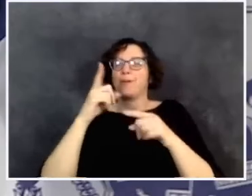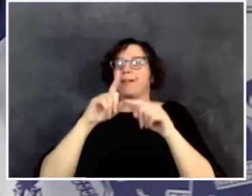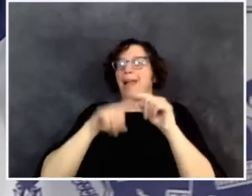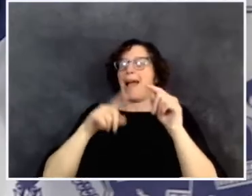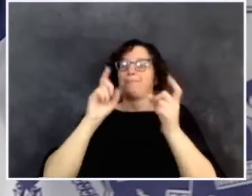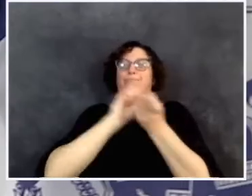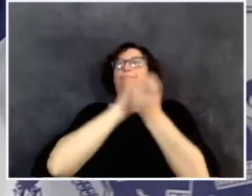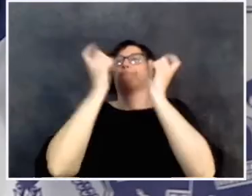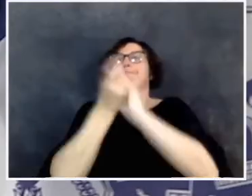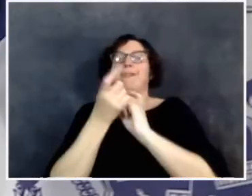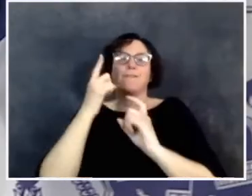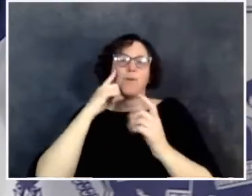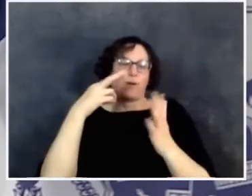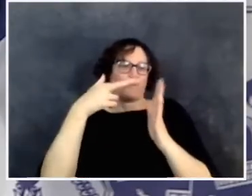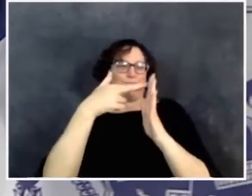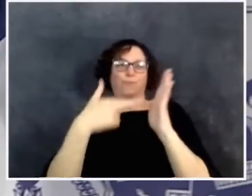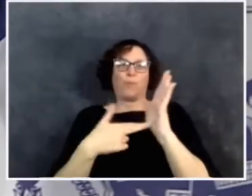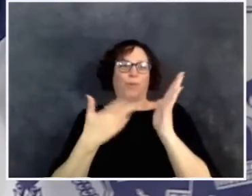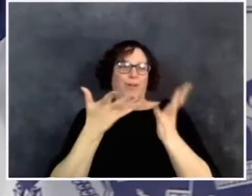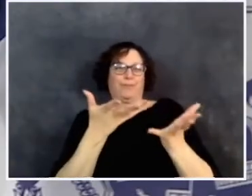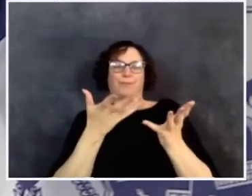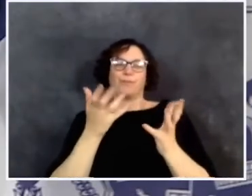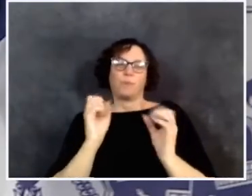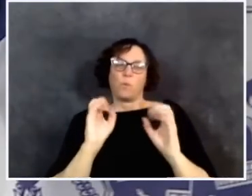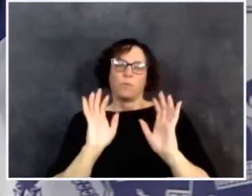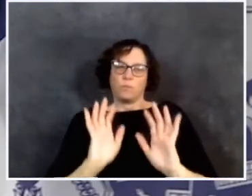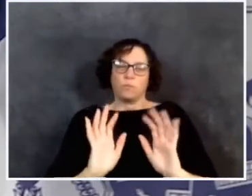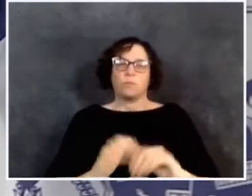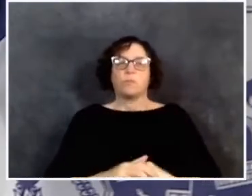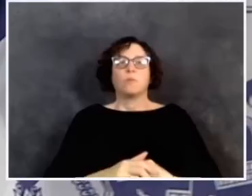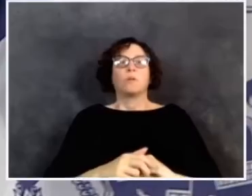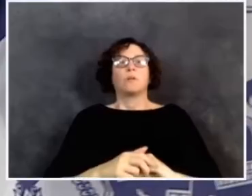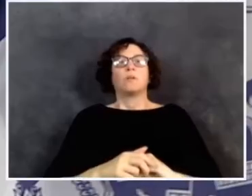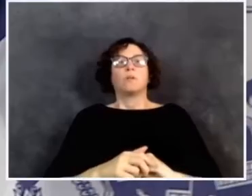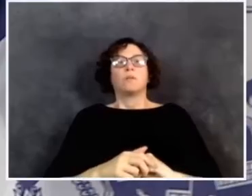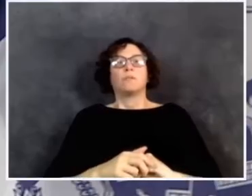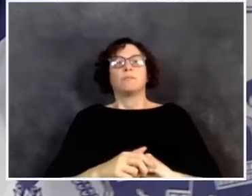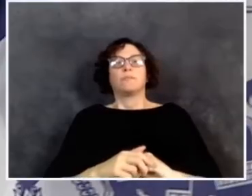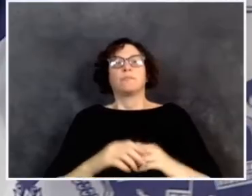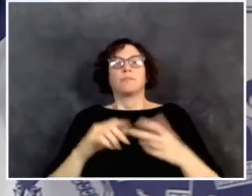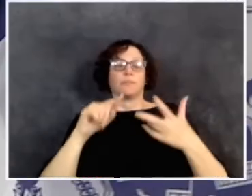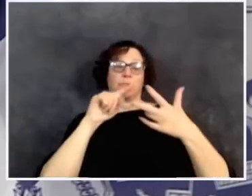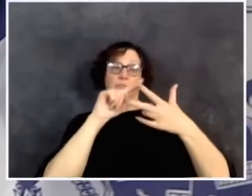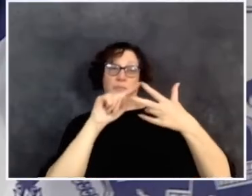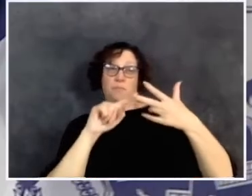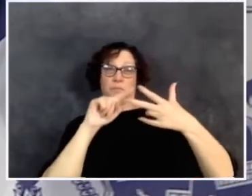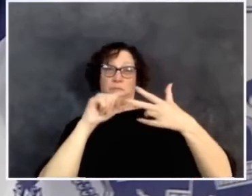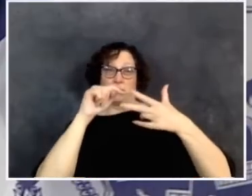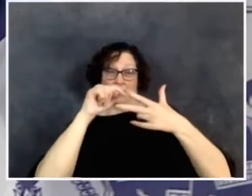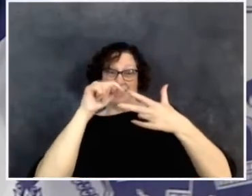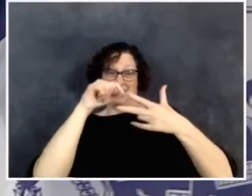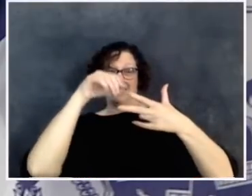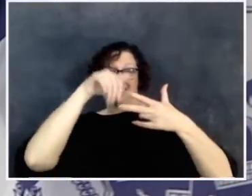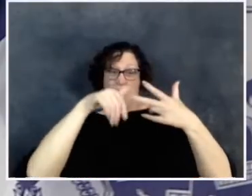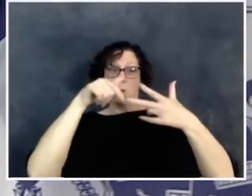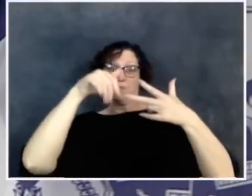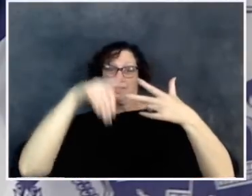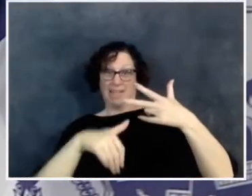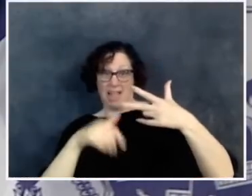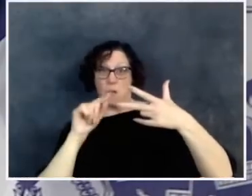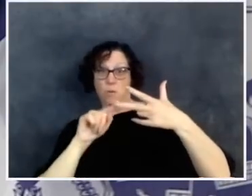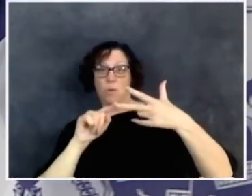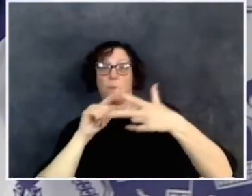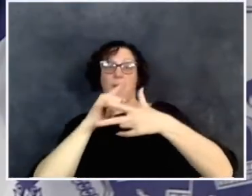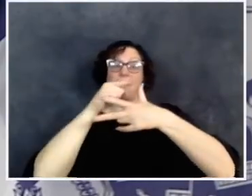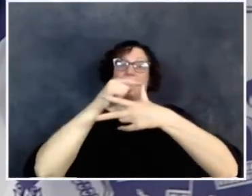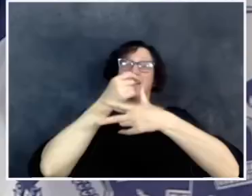bit. So we've had days like that are a little more hopeful, and I still remain convinced that if we do things the right way,